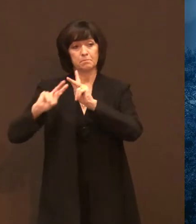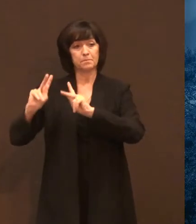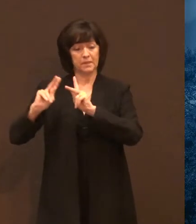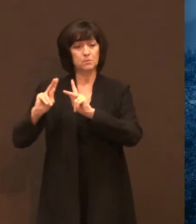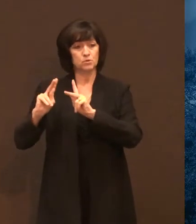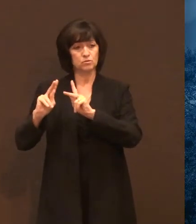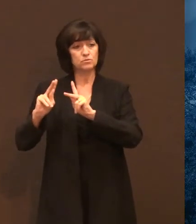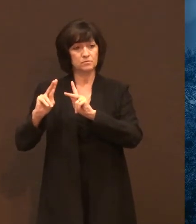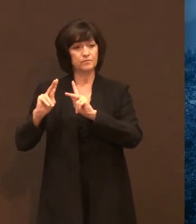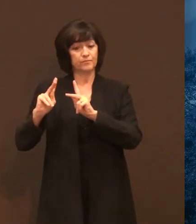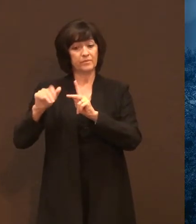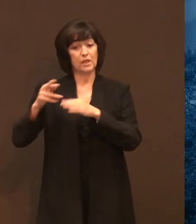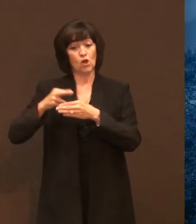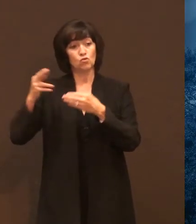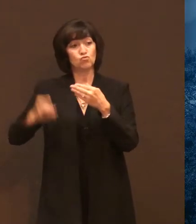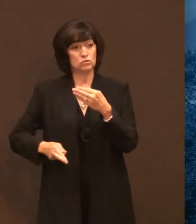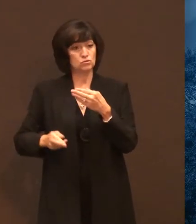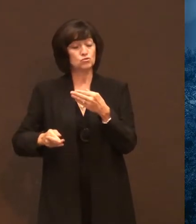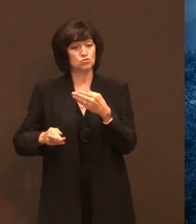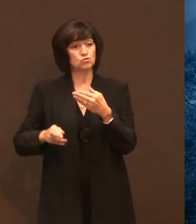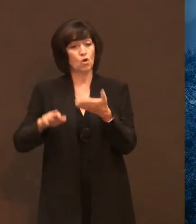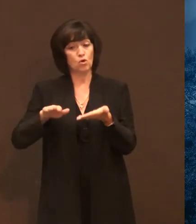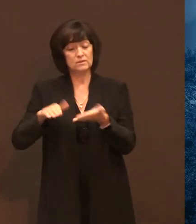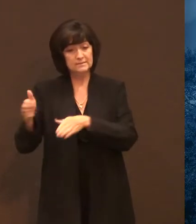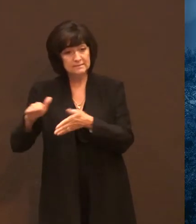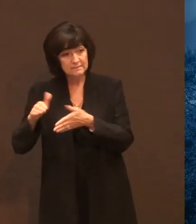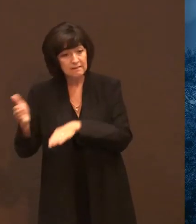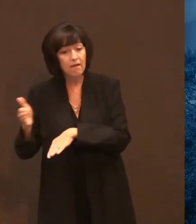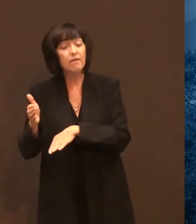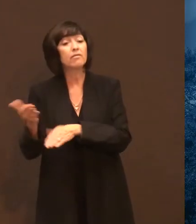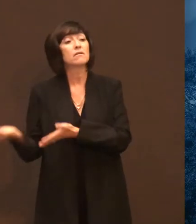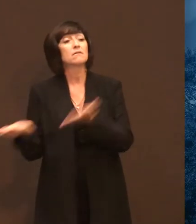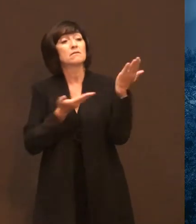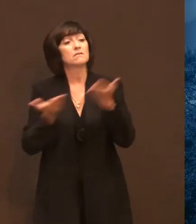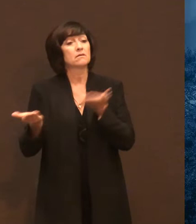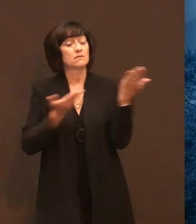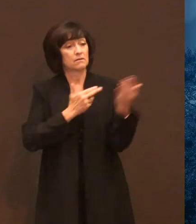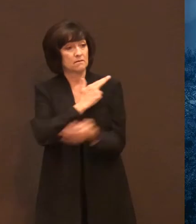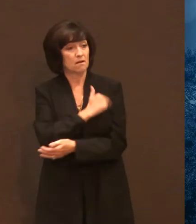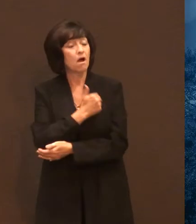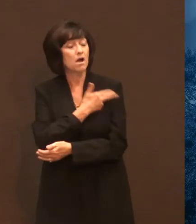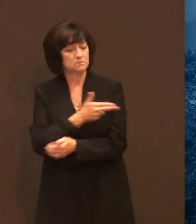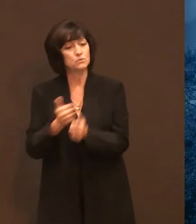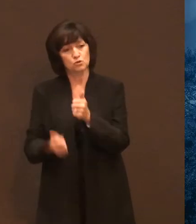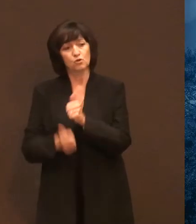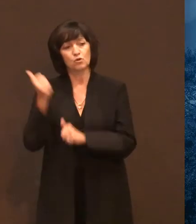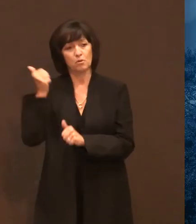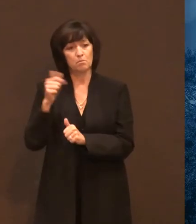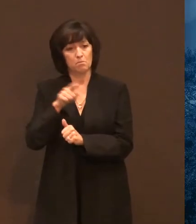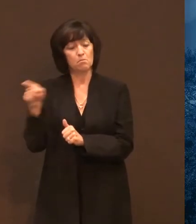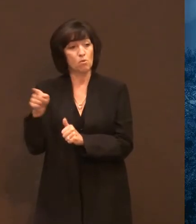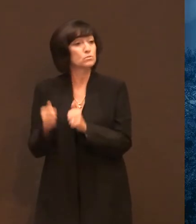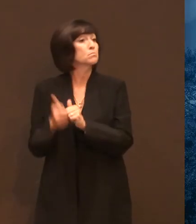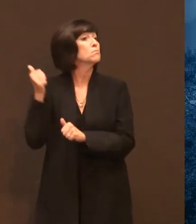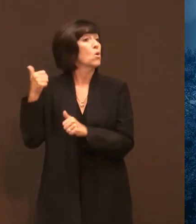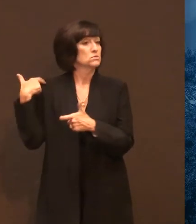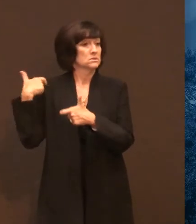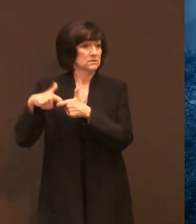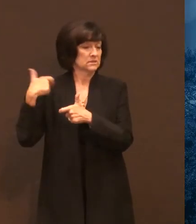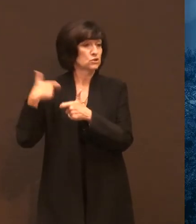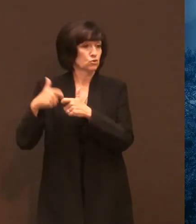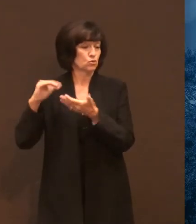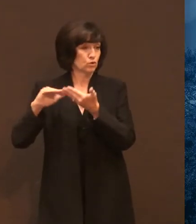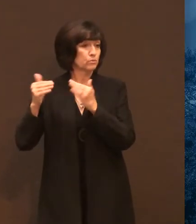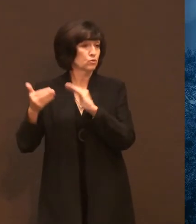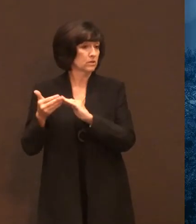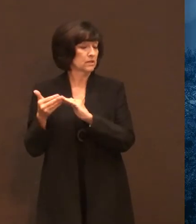severe in terms of deaths and hospitalizations, particularly with the Latino community, and that could